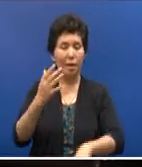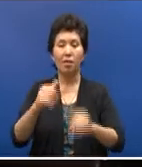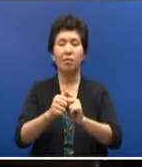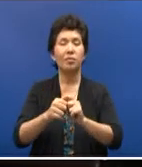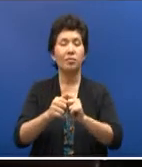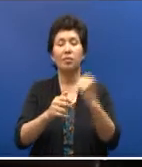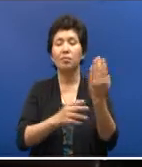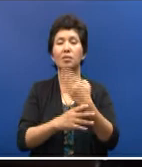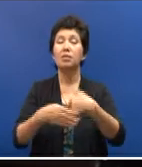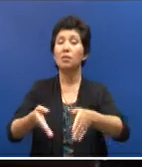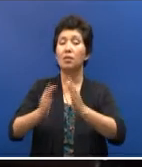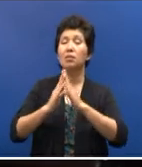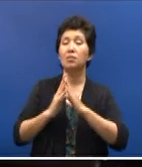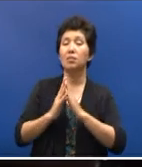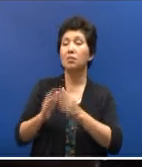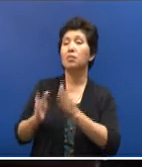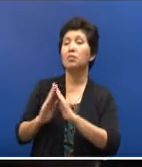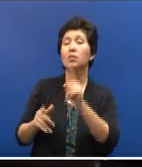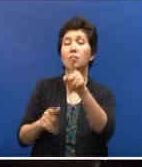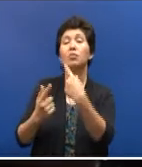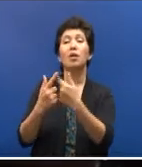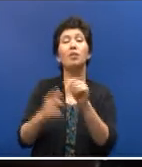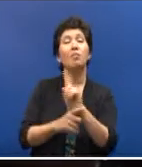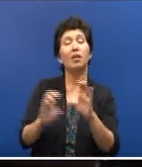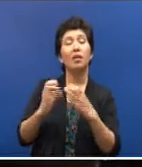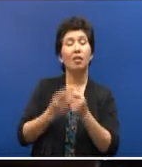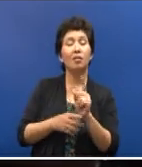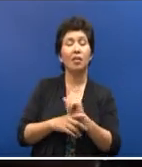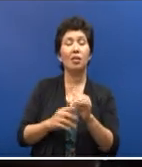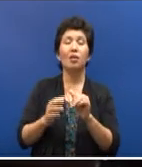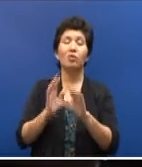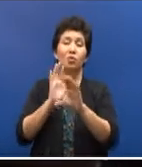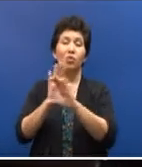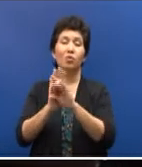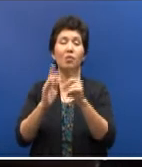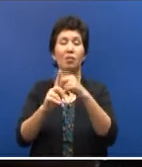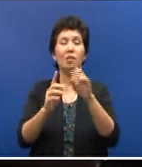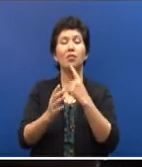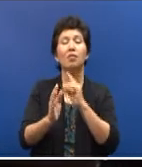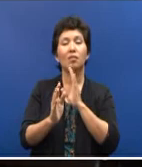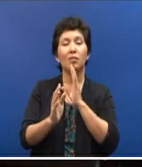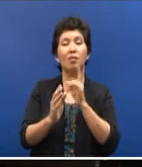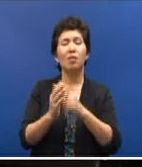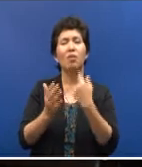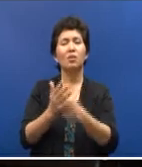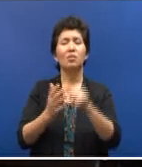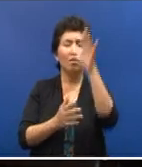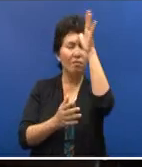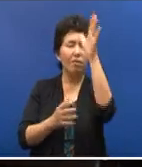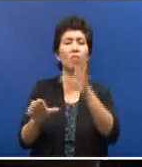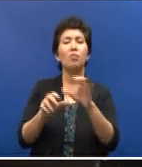often ask about each other, okay, when they first meet. For example, when they meet, okay, they are going to ask, what is your